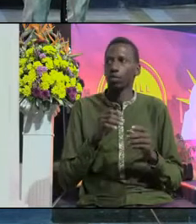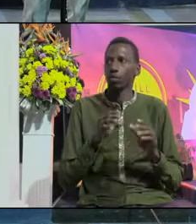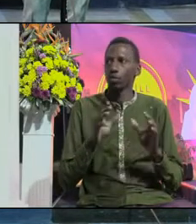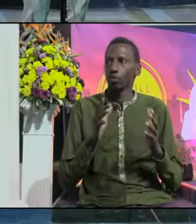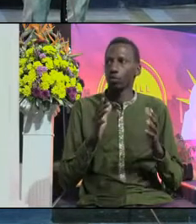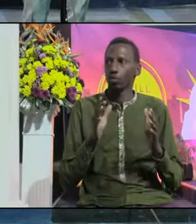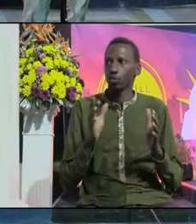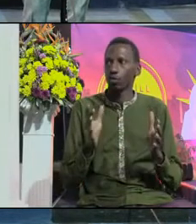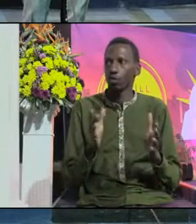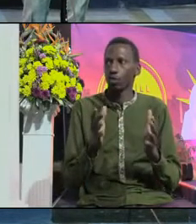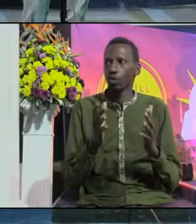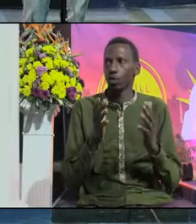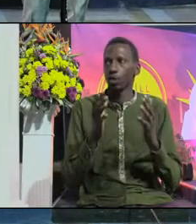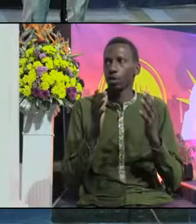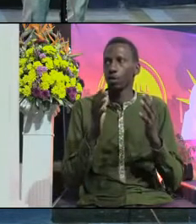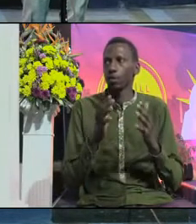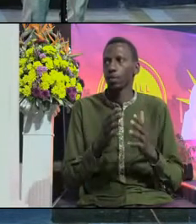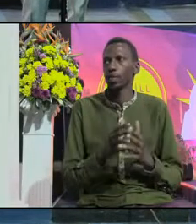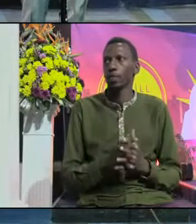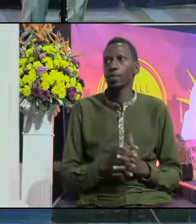spirit to